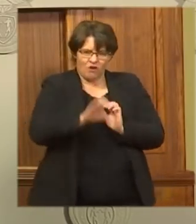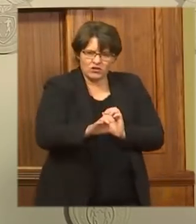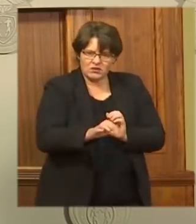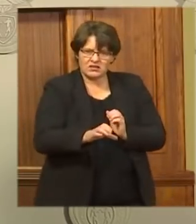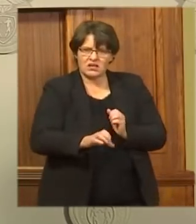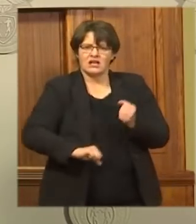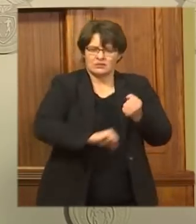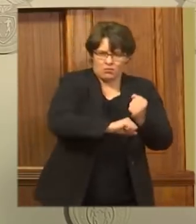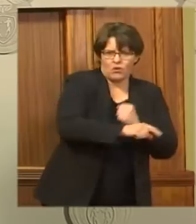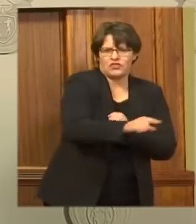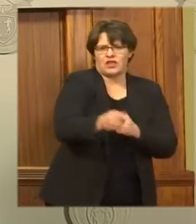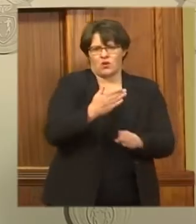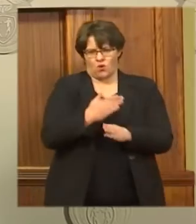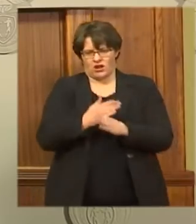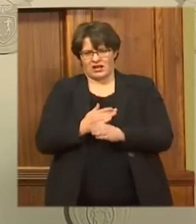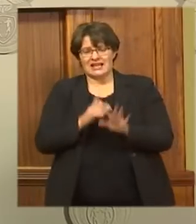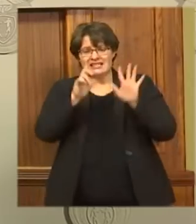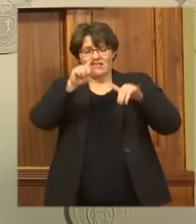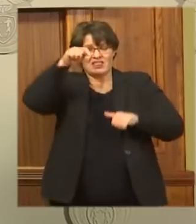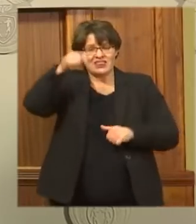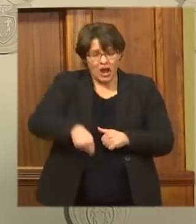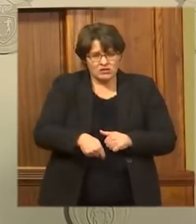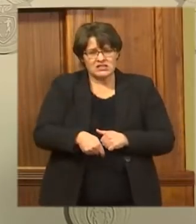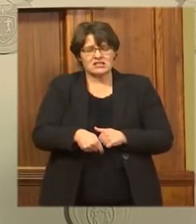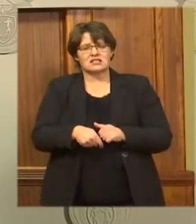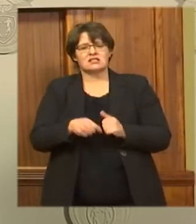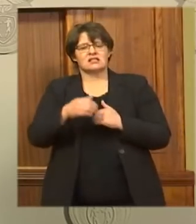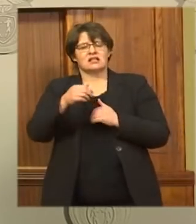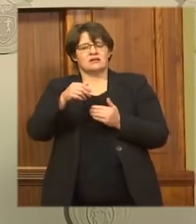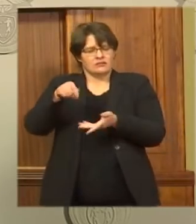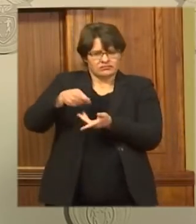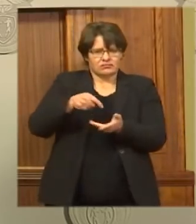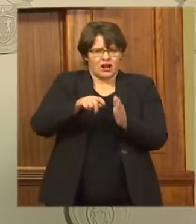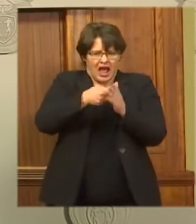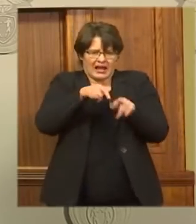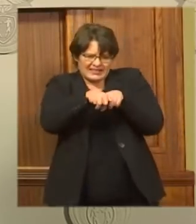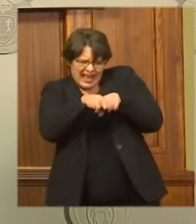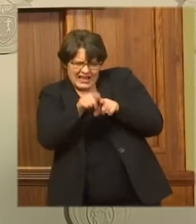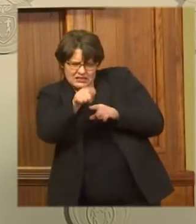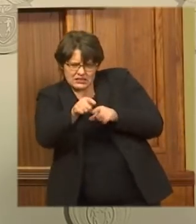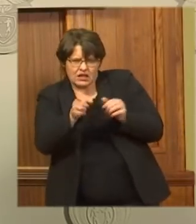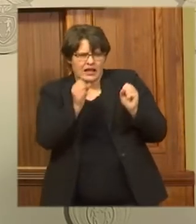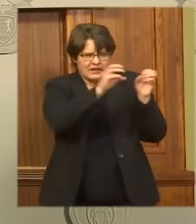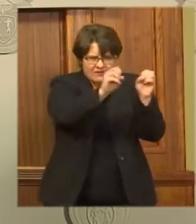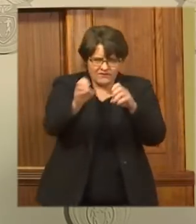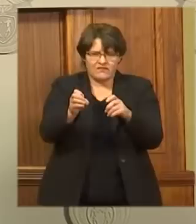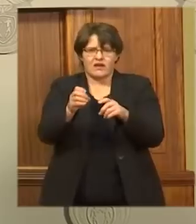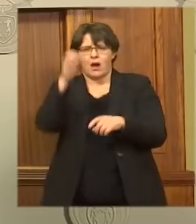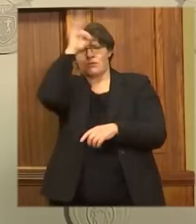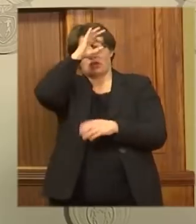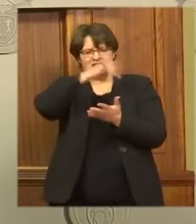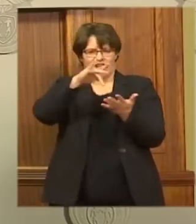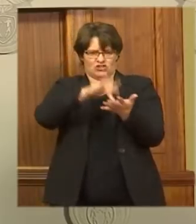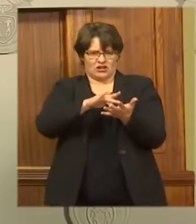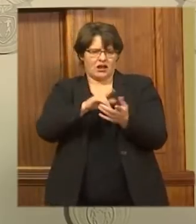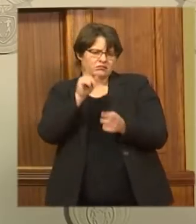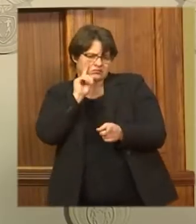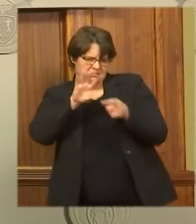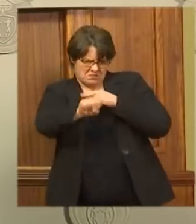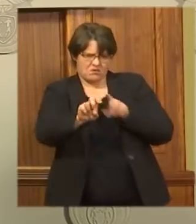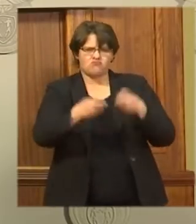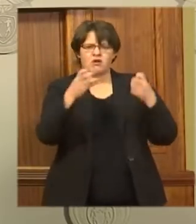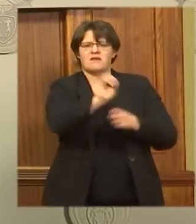7,000 evidence collection kits have been distributed regularly to every police station in the country, and there are now